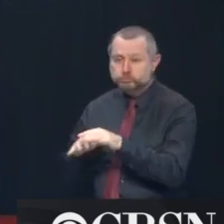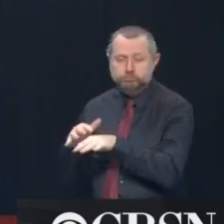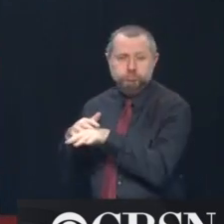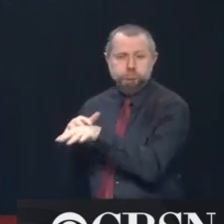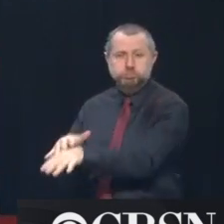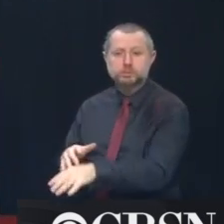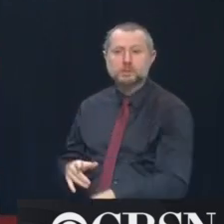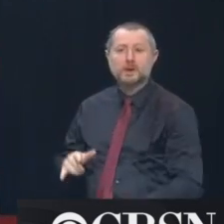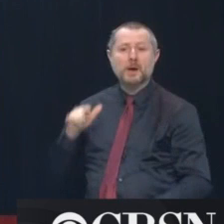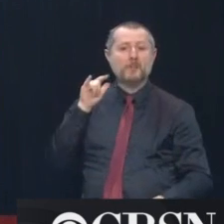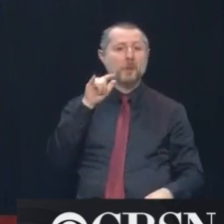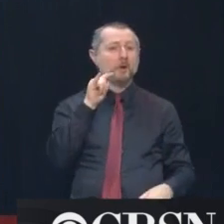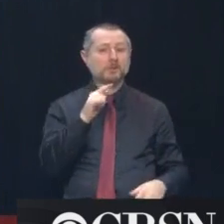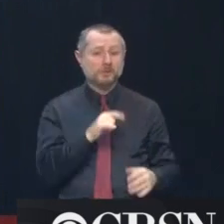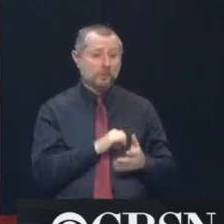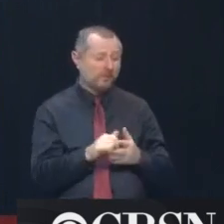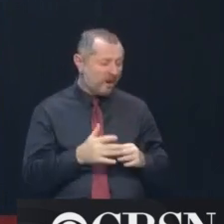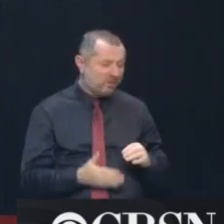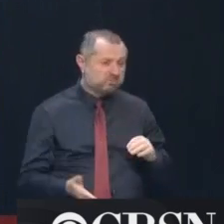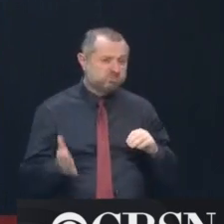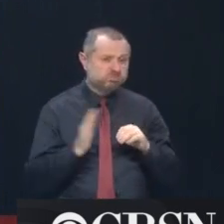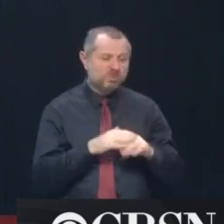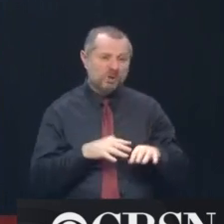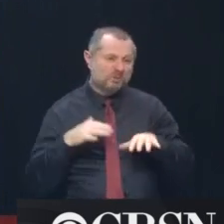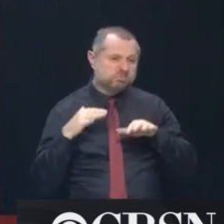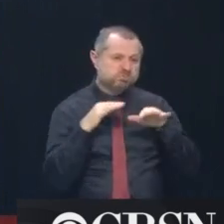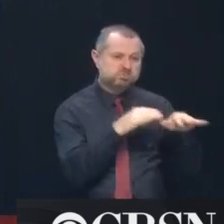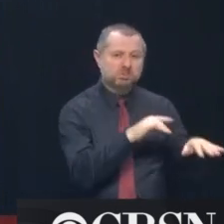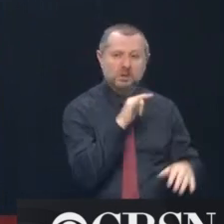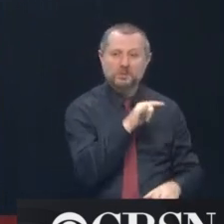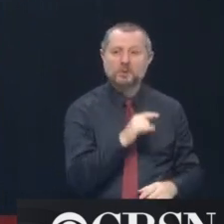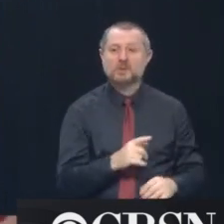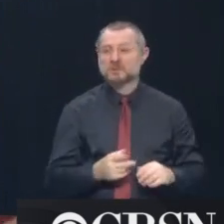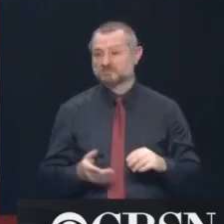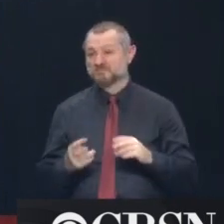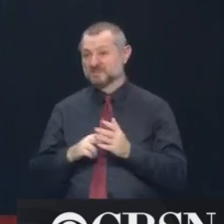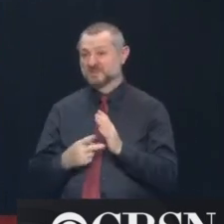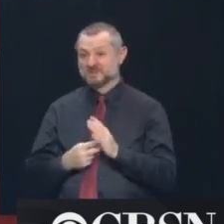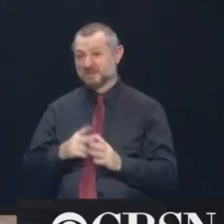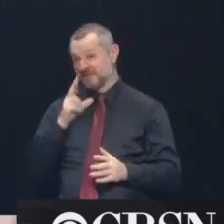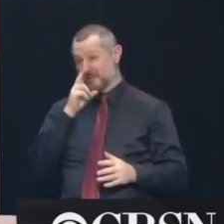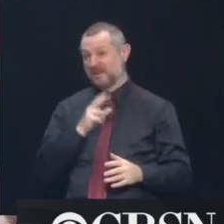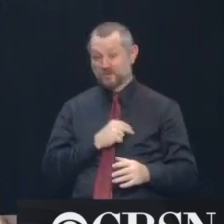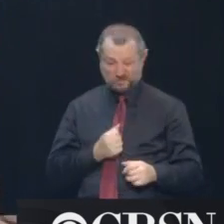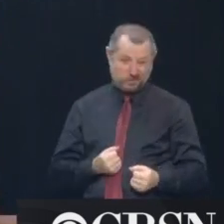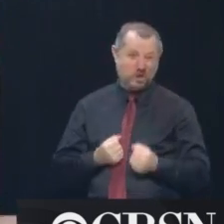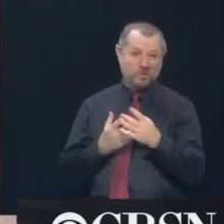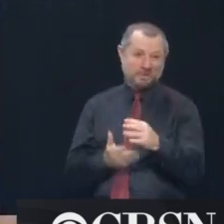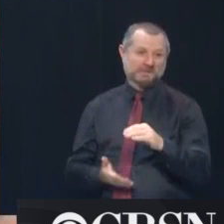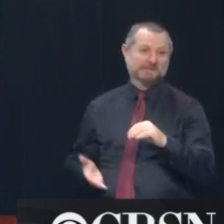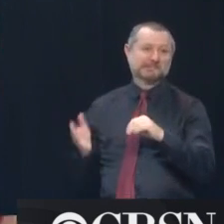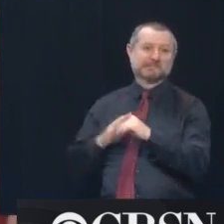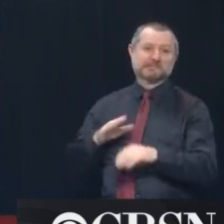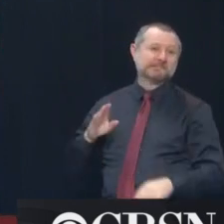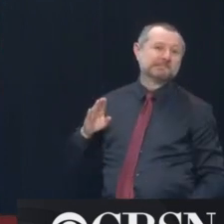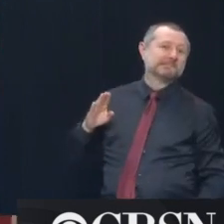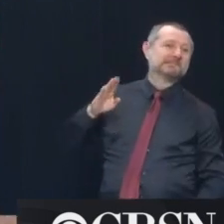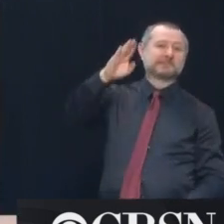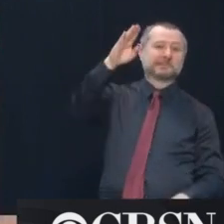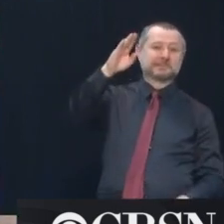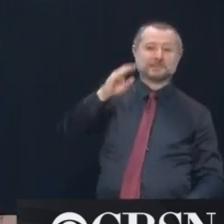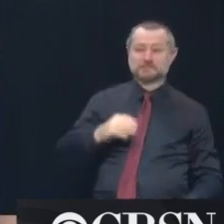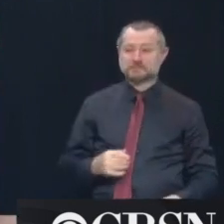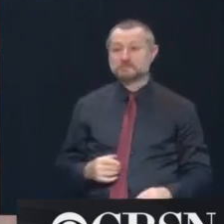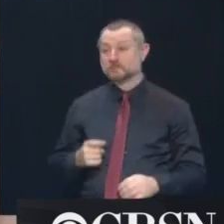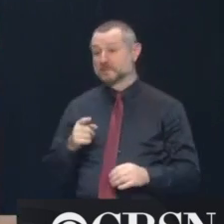in travel. And so the question is Thanksgiving going to be the thing that tips it over? Instead of seeing what you're seeing with these concentrated pockets